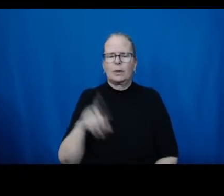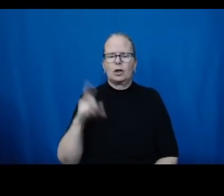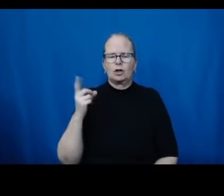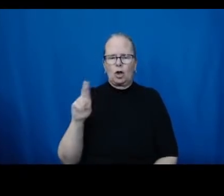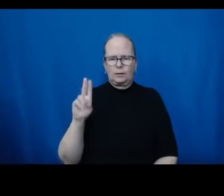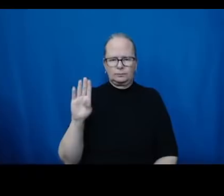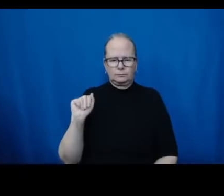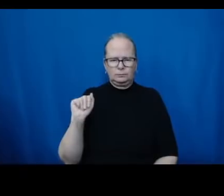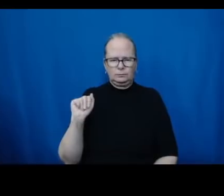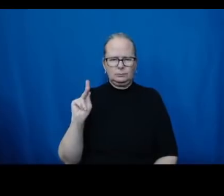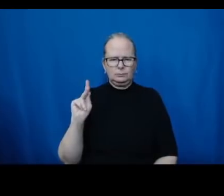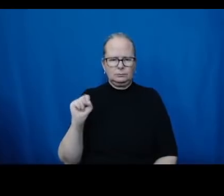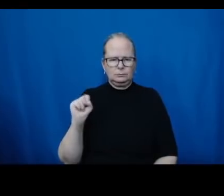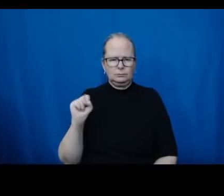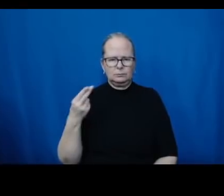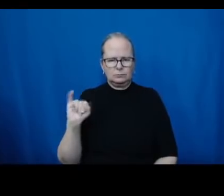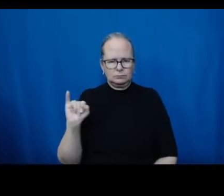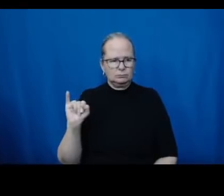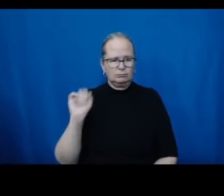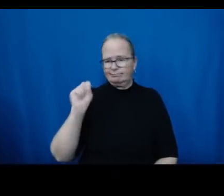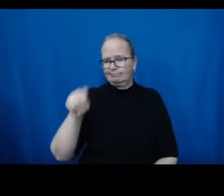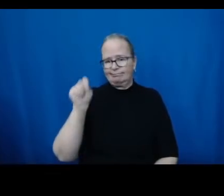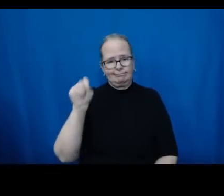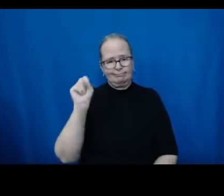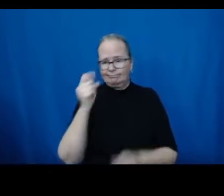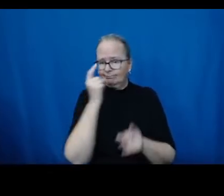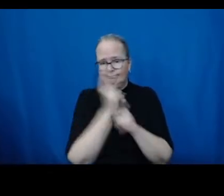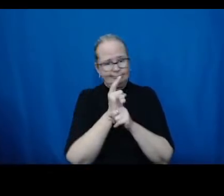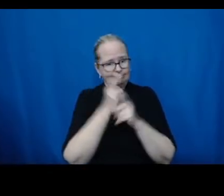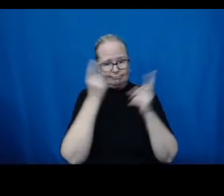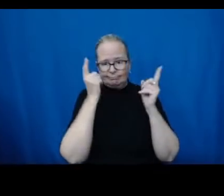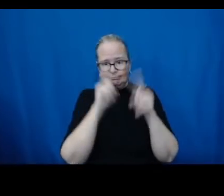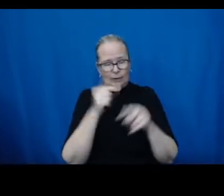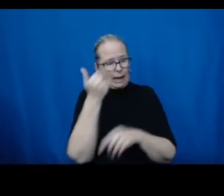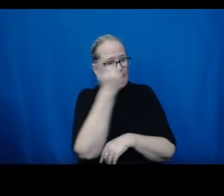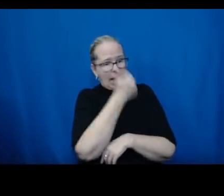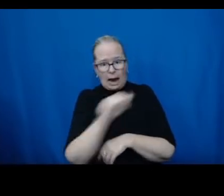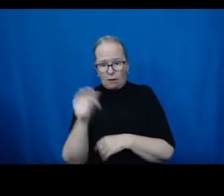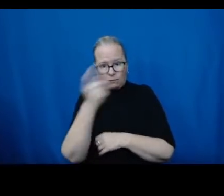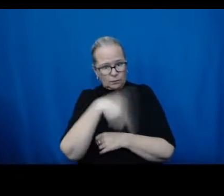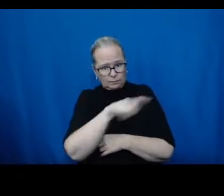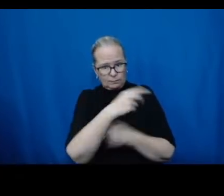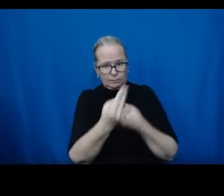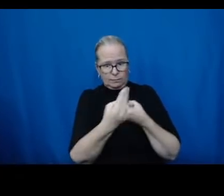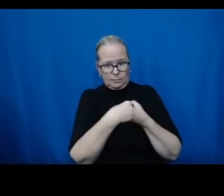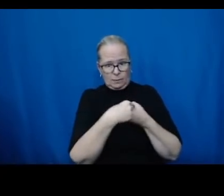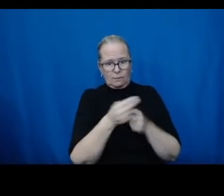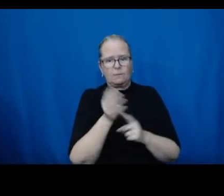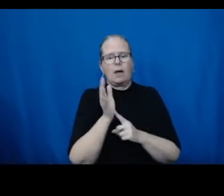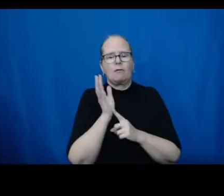ward for 5 minutes. And I guarantee you that most of those people will not.